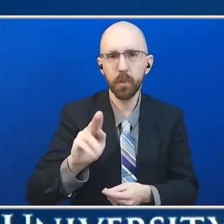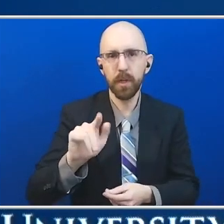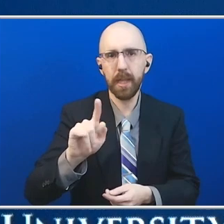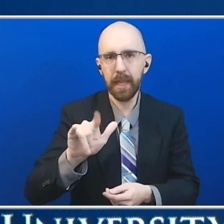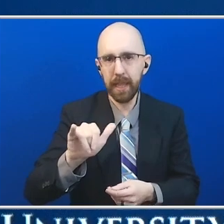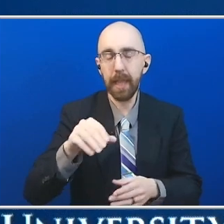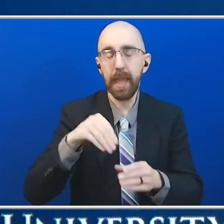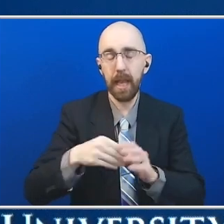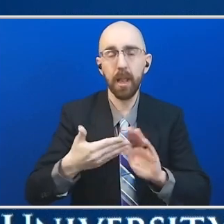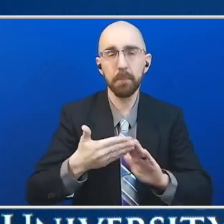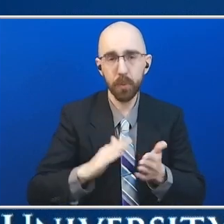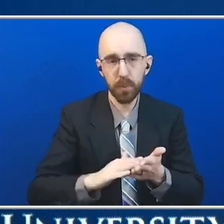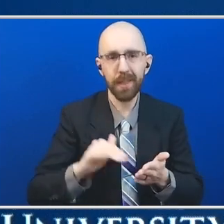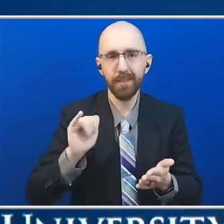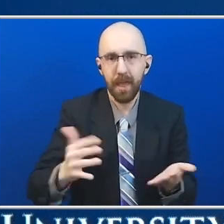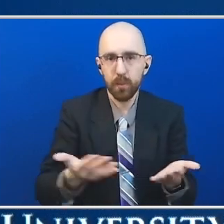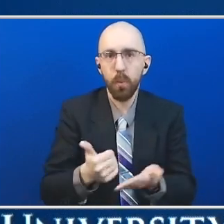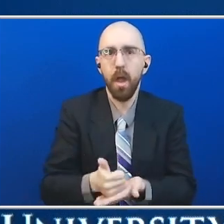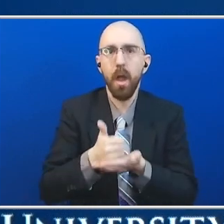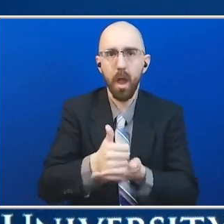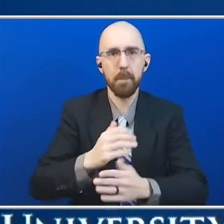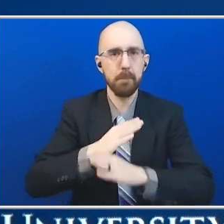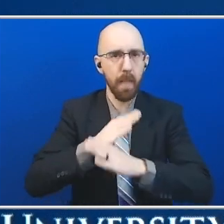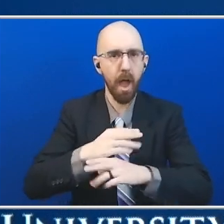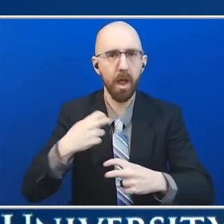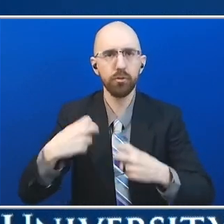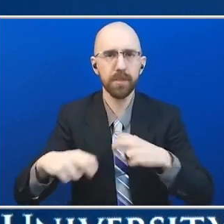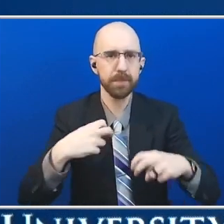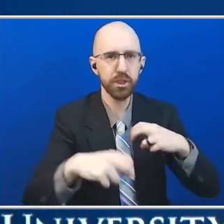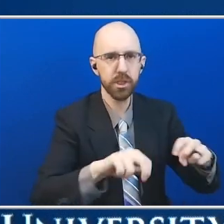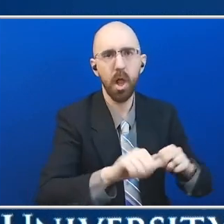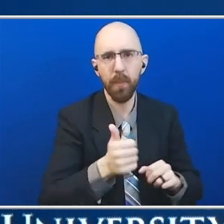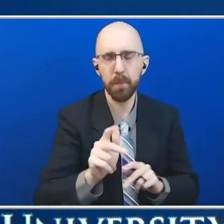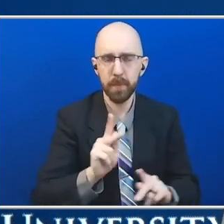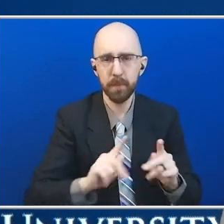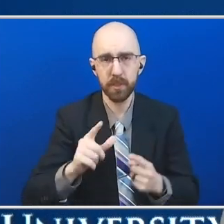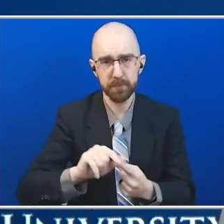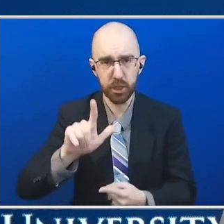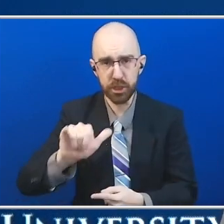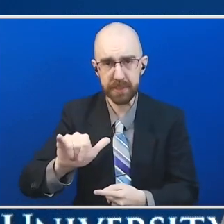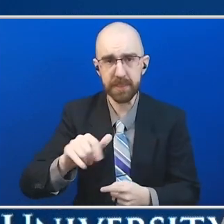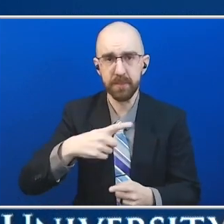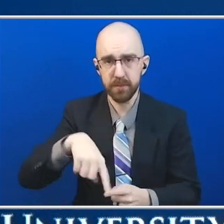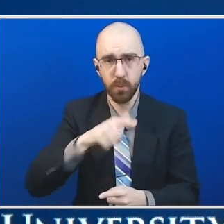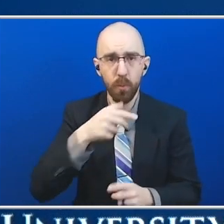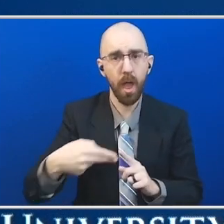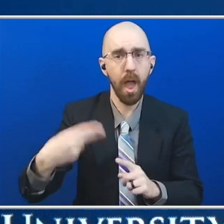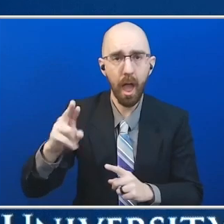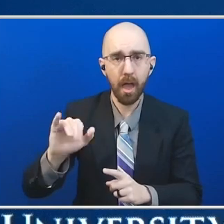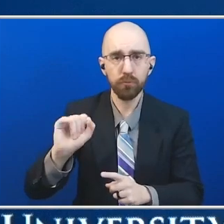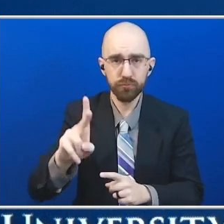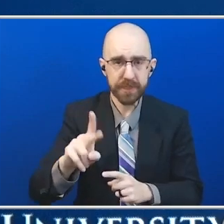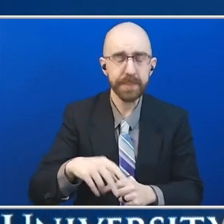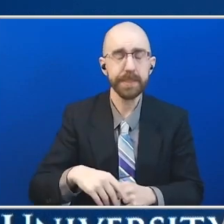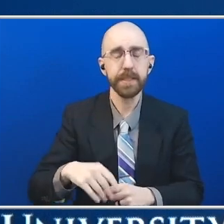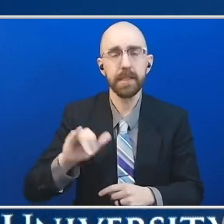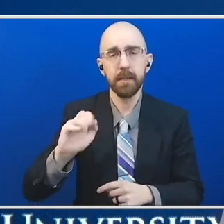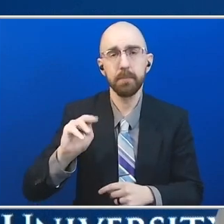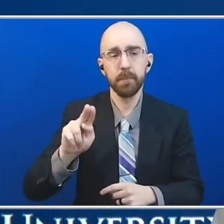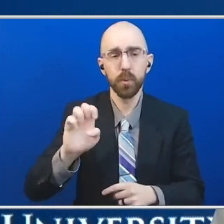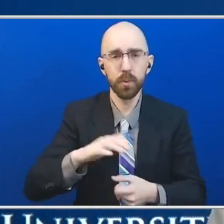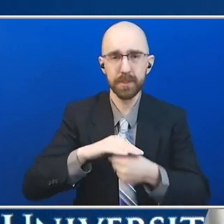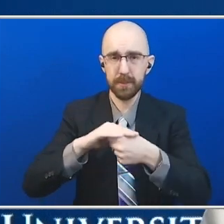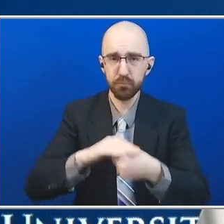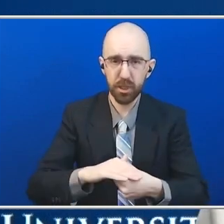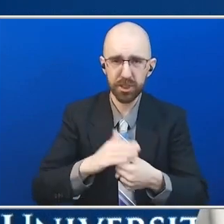really what helps block the transmission to others, especially those at highest risk, those with immune suppression and things of that nature. But we